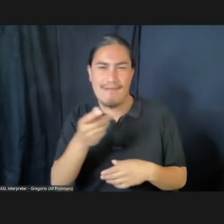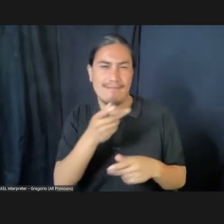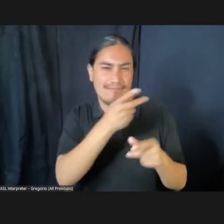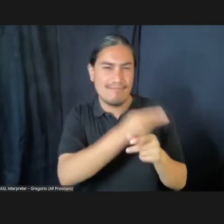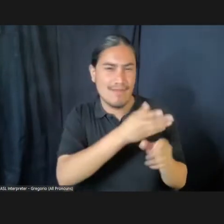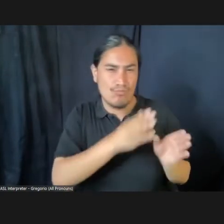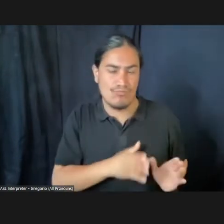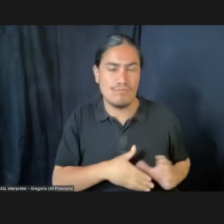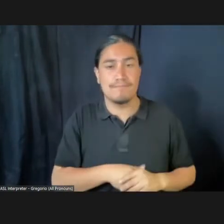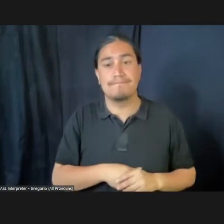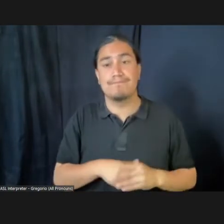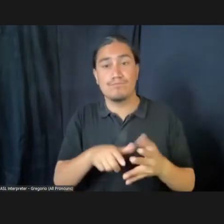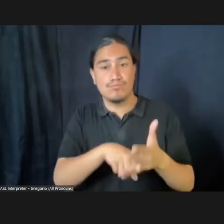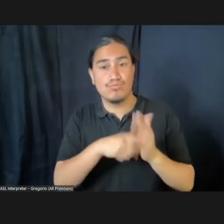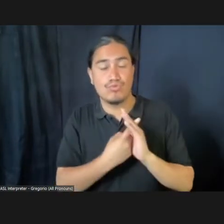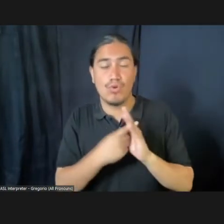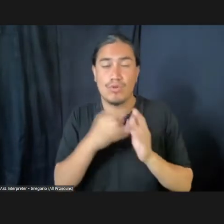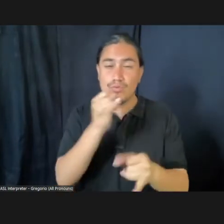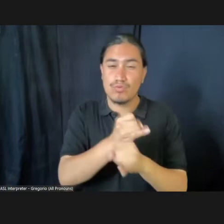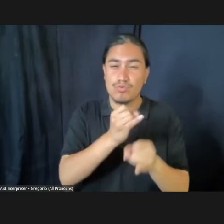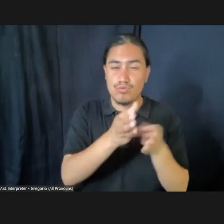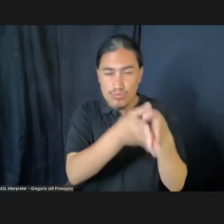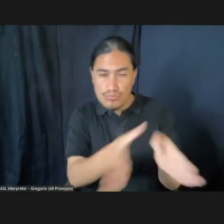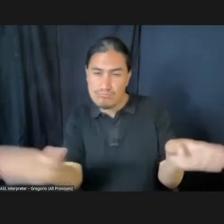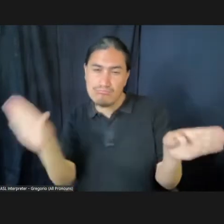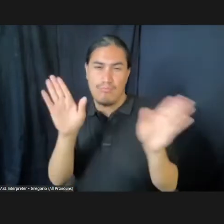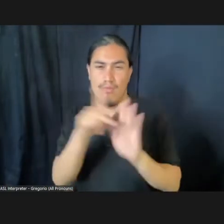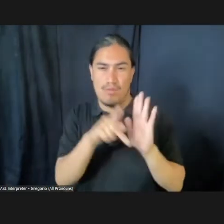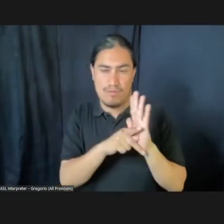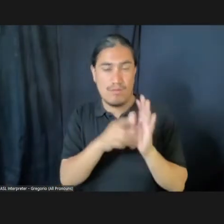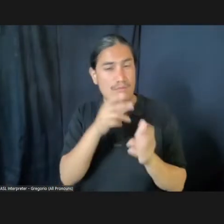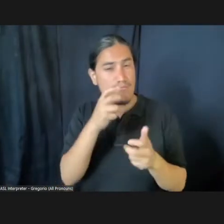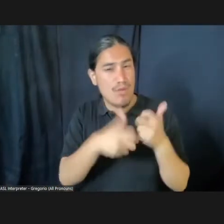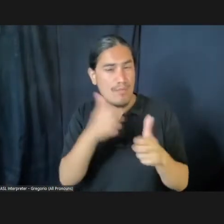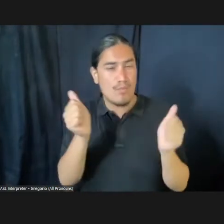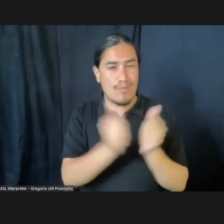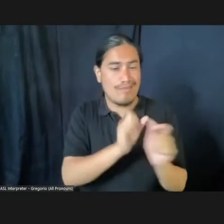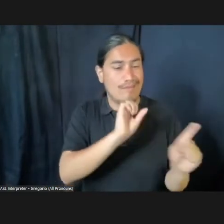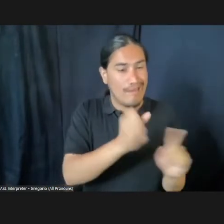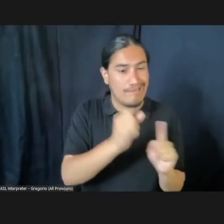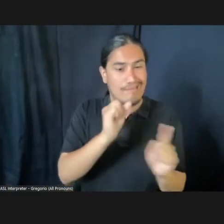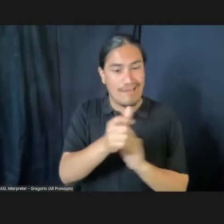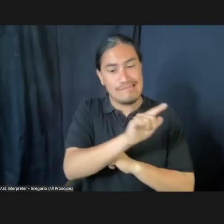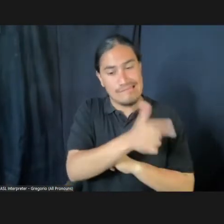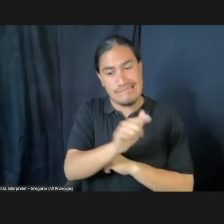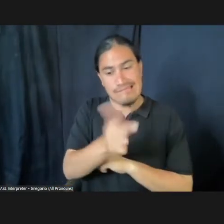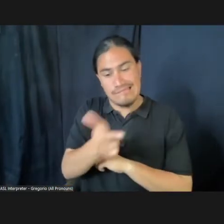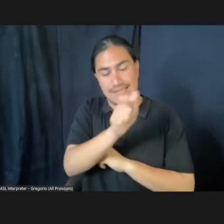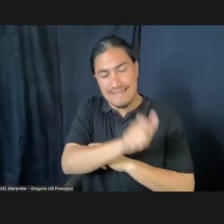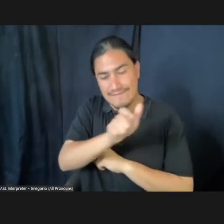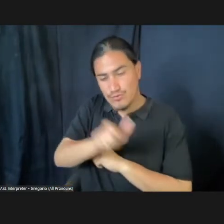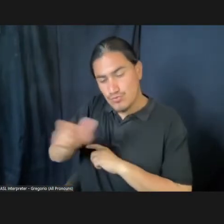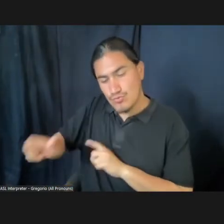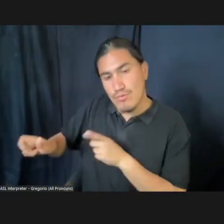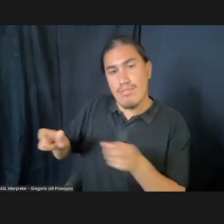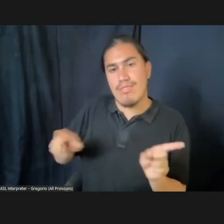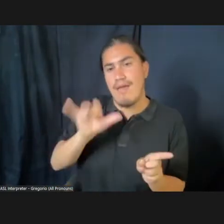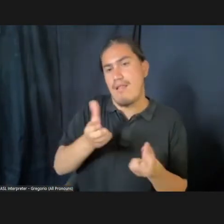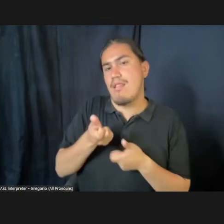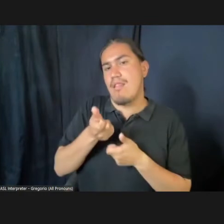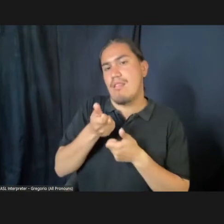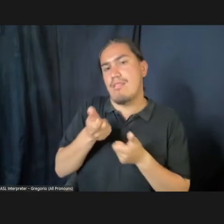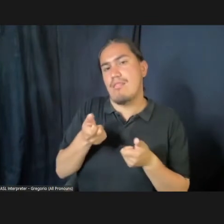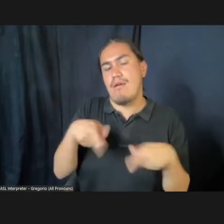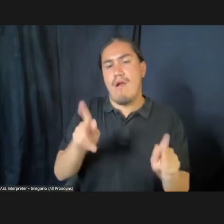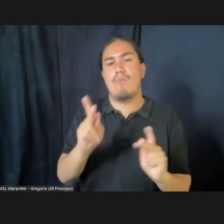Implement institutional-wide policy. The problem with case-by-case parent support is that it allows bias to influence language used